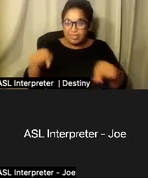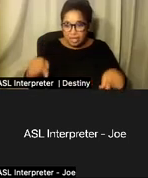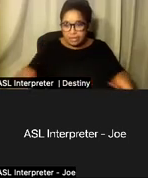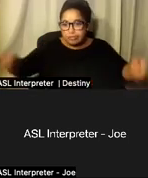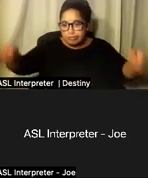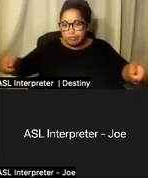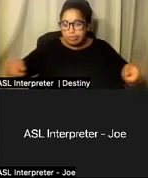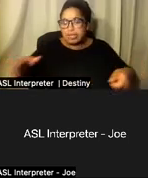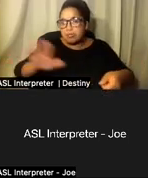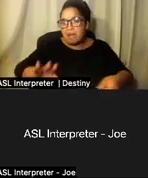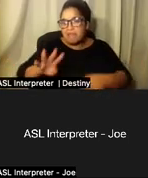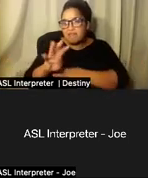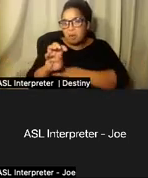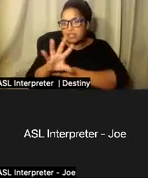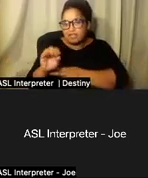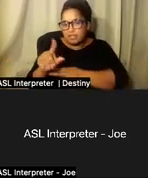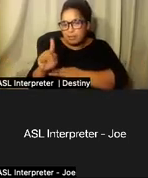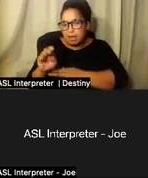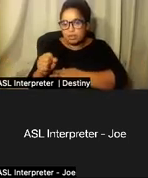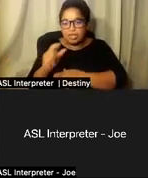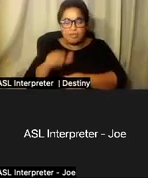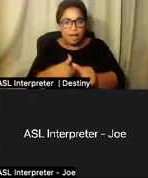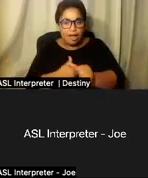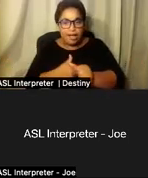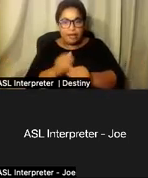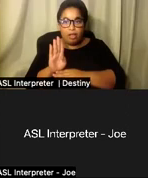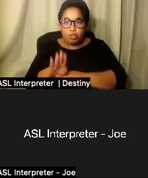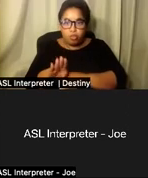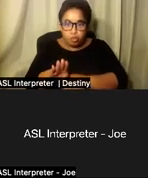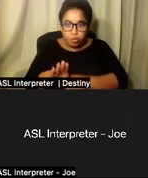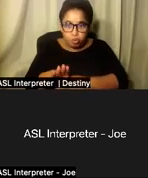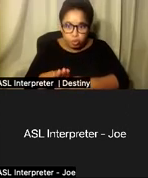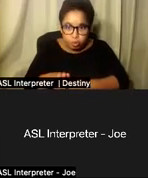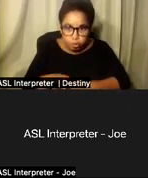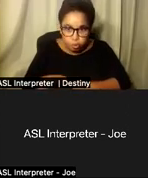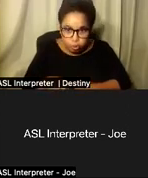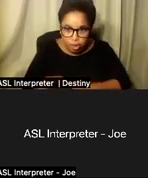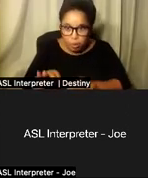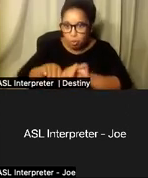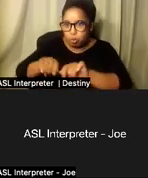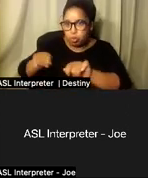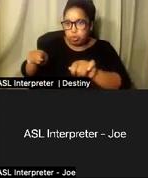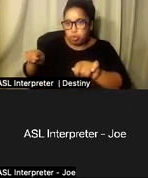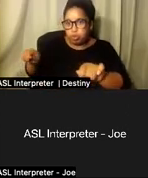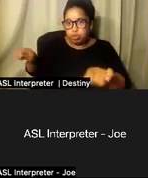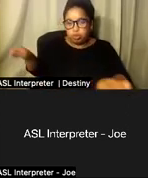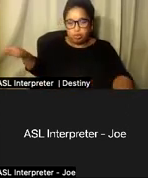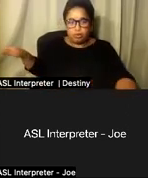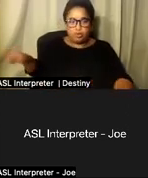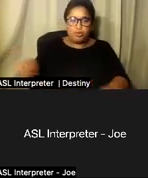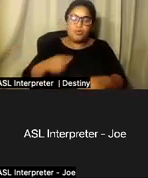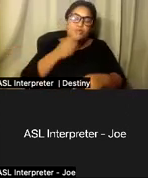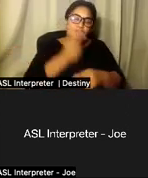think also if you attach it to the back and it leans forward, it's gonna start to pull the Velcro apart. Yeah, the Velcro, the way that